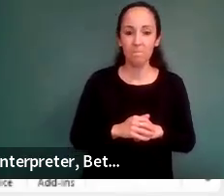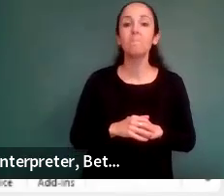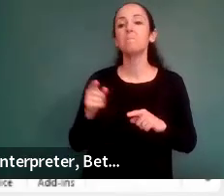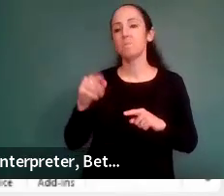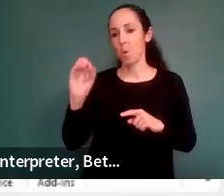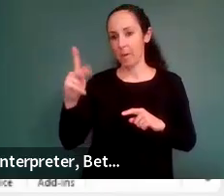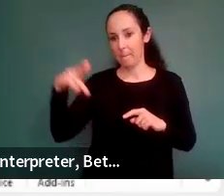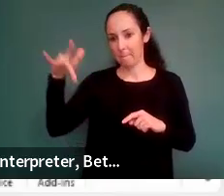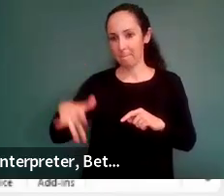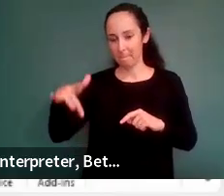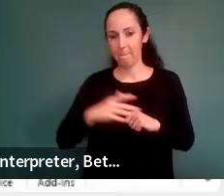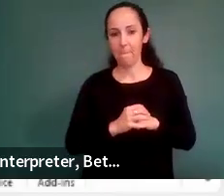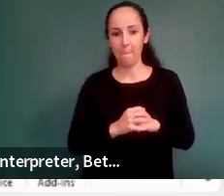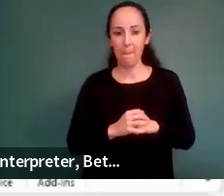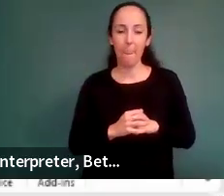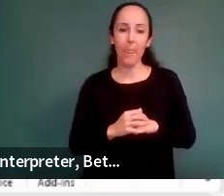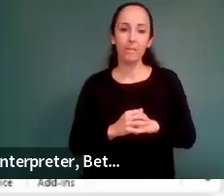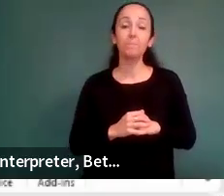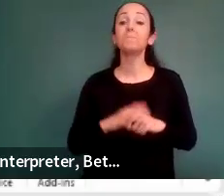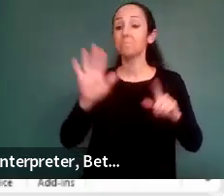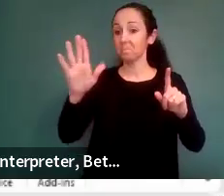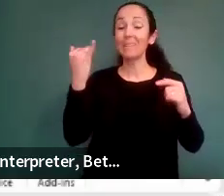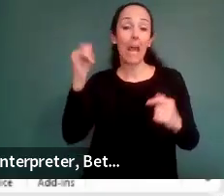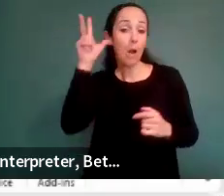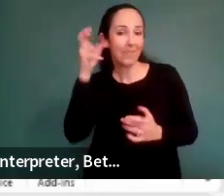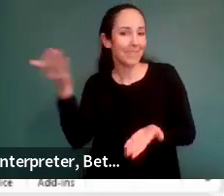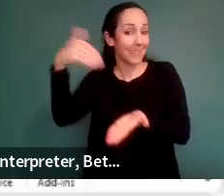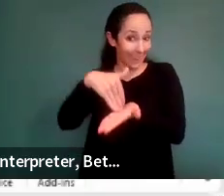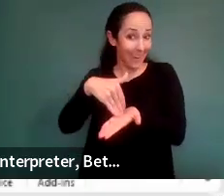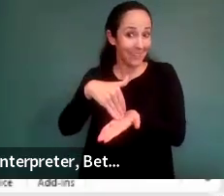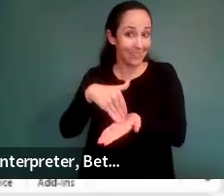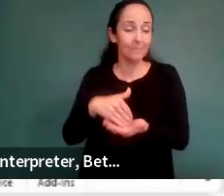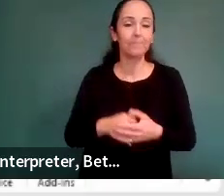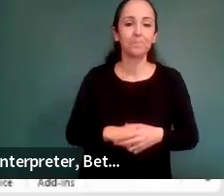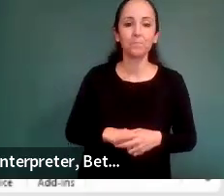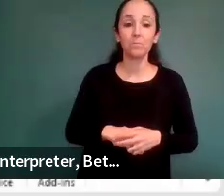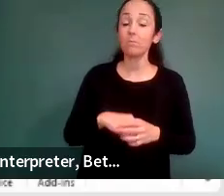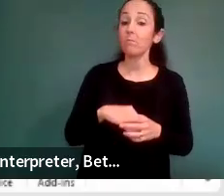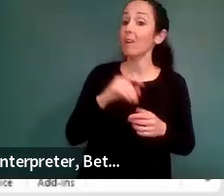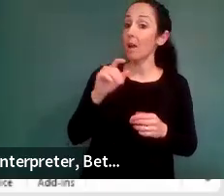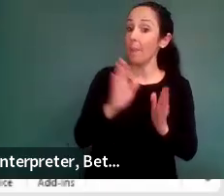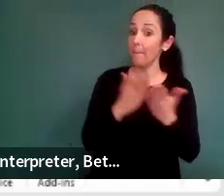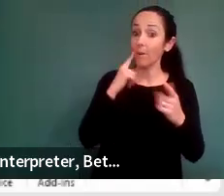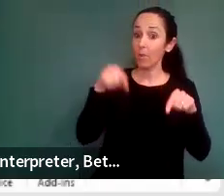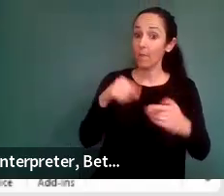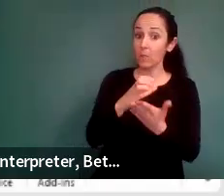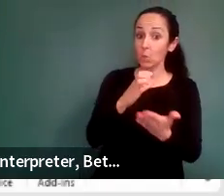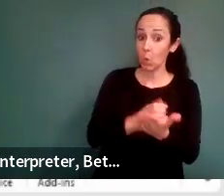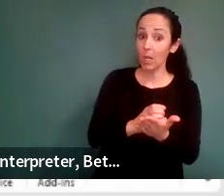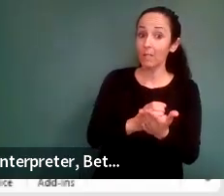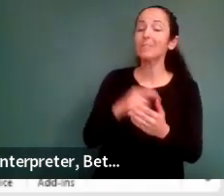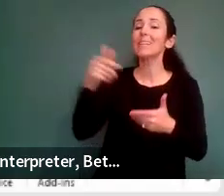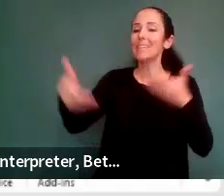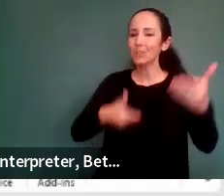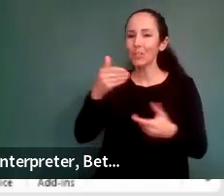hit the OK. Enter. Print view. Now let's listen to that sentence again. Text. Our sole text for this course will be link. Introduction to Physics. Second